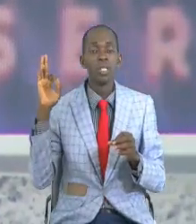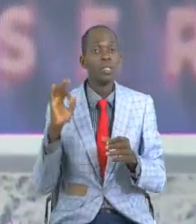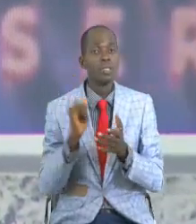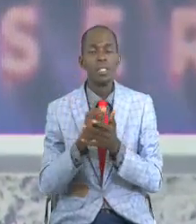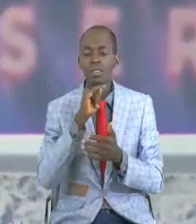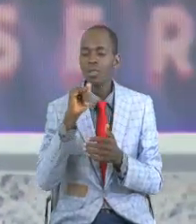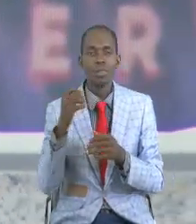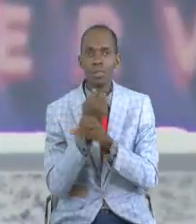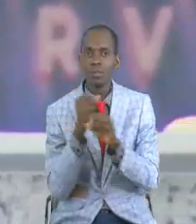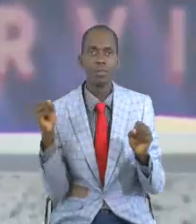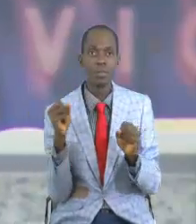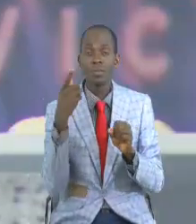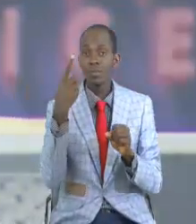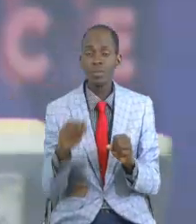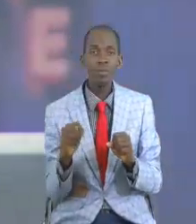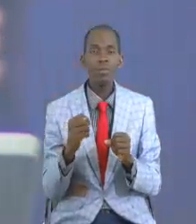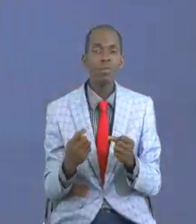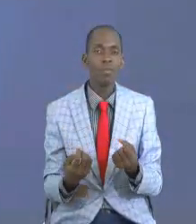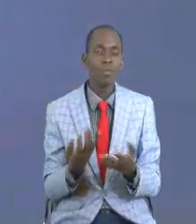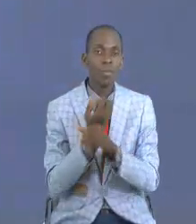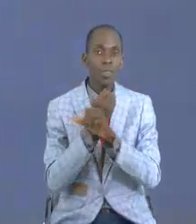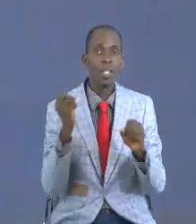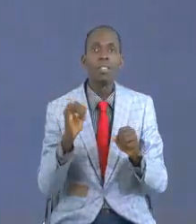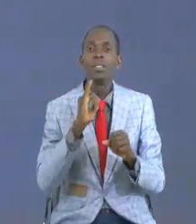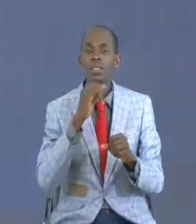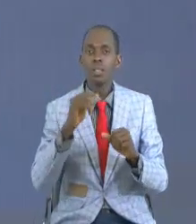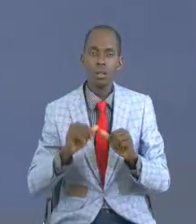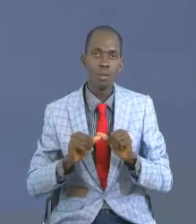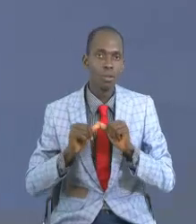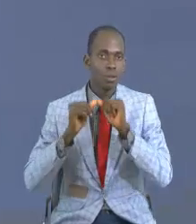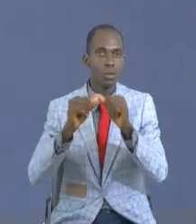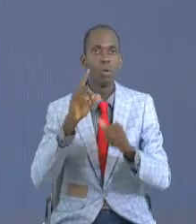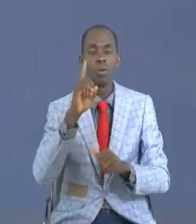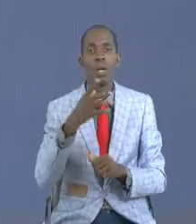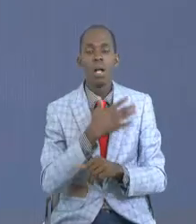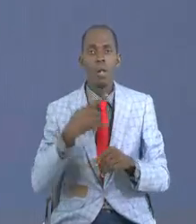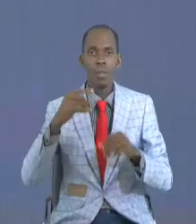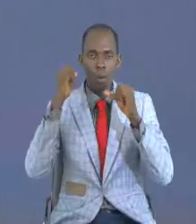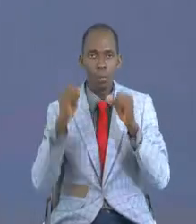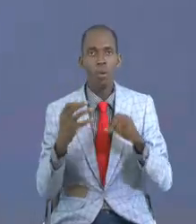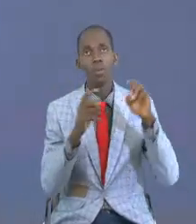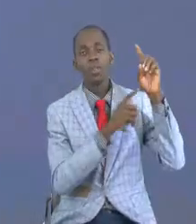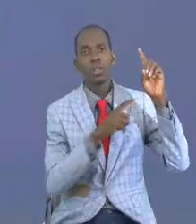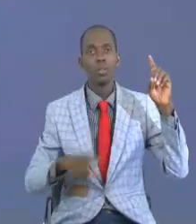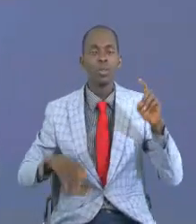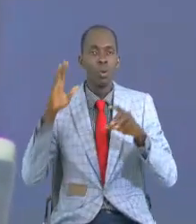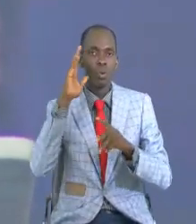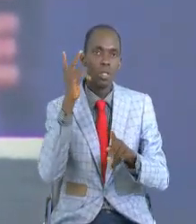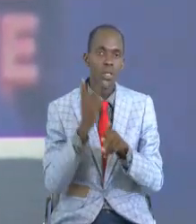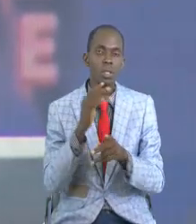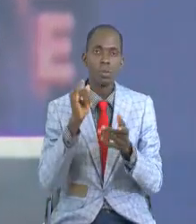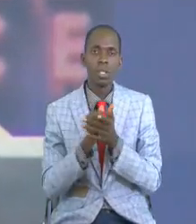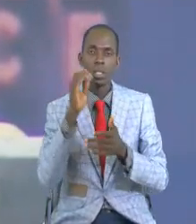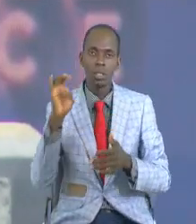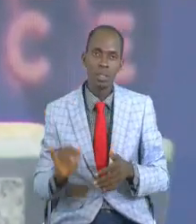redemption. The redemption is an ongoing thing, and the power of the Lord will keep that eternal